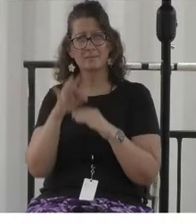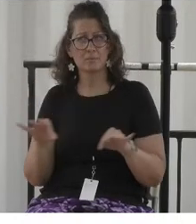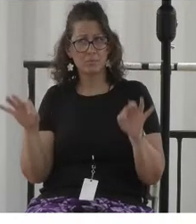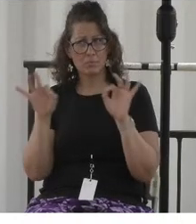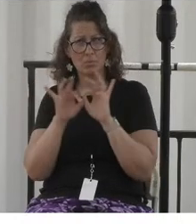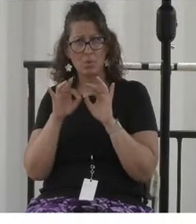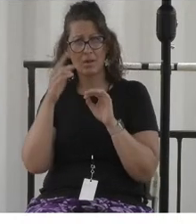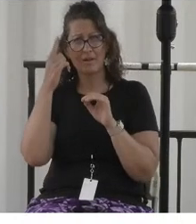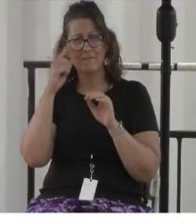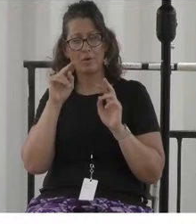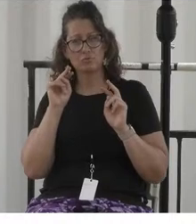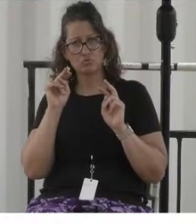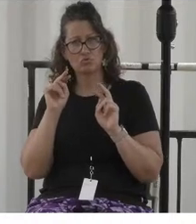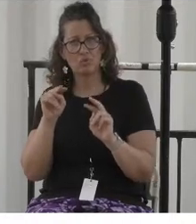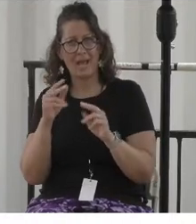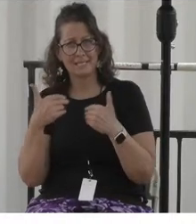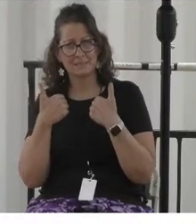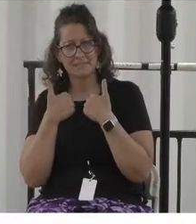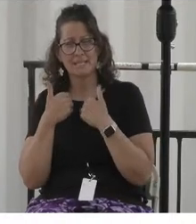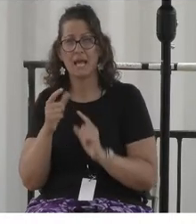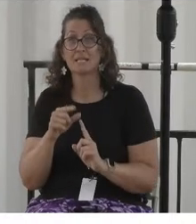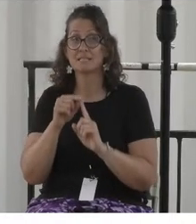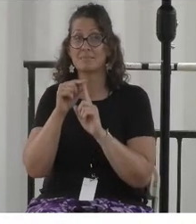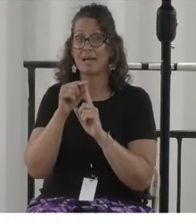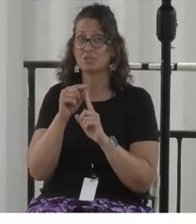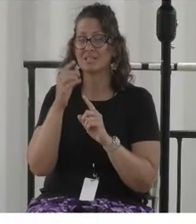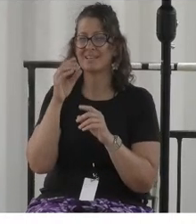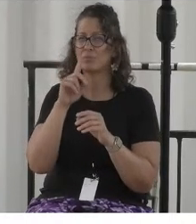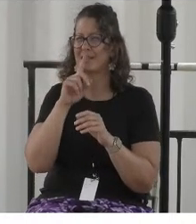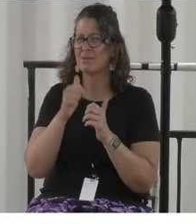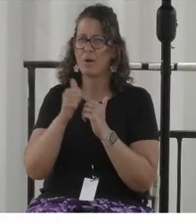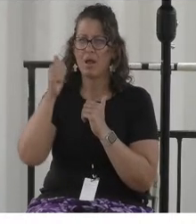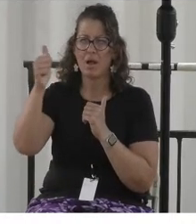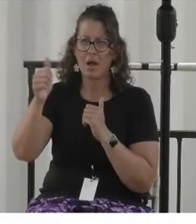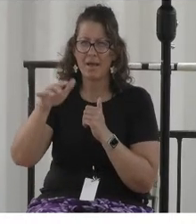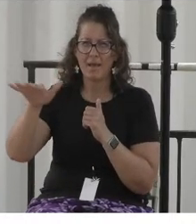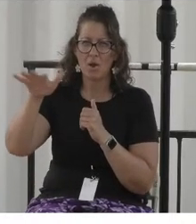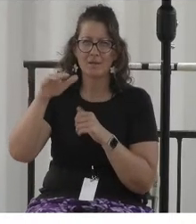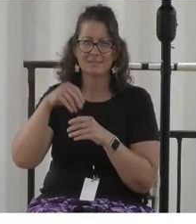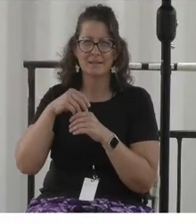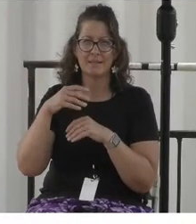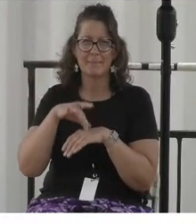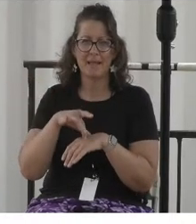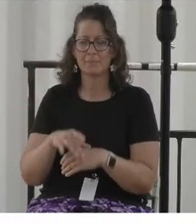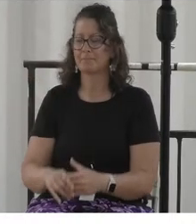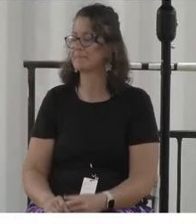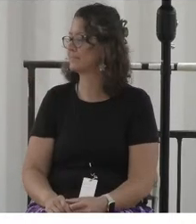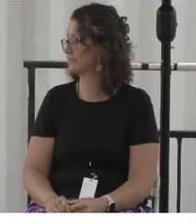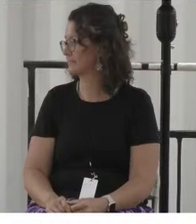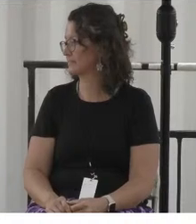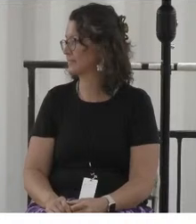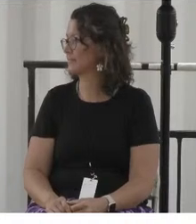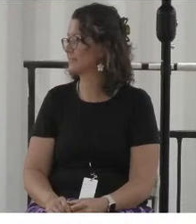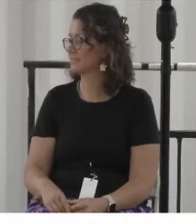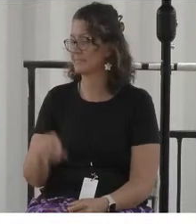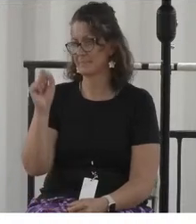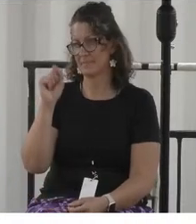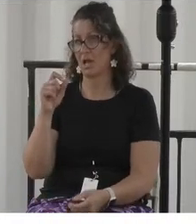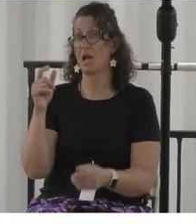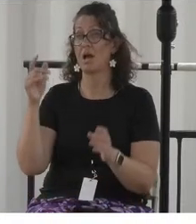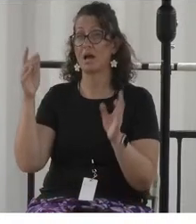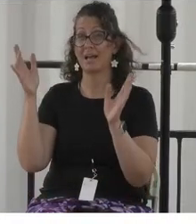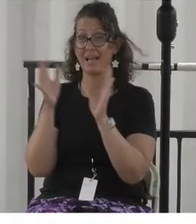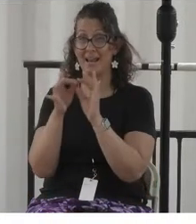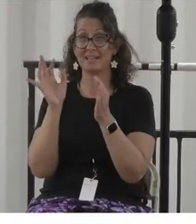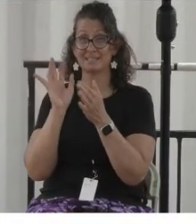the ability to track species, especially across really remote areas of the planet. No, absolutely. Connectivity